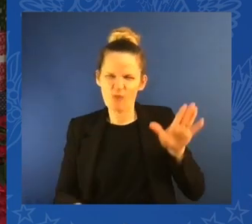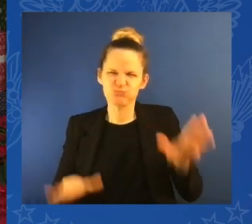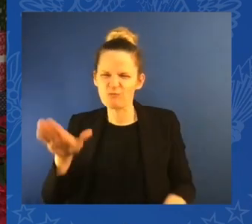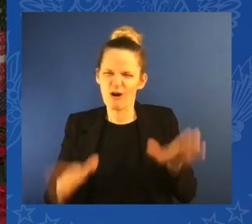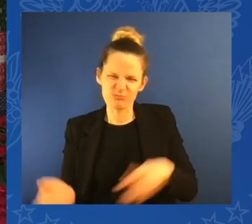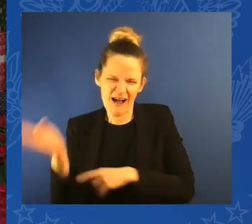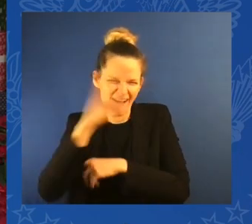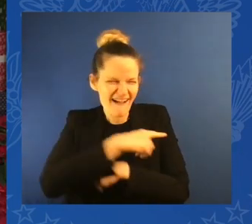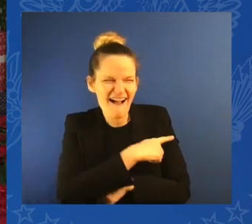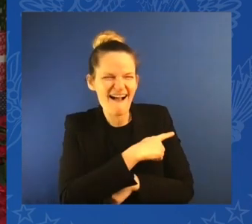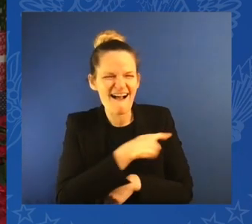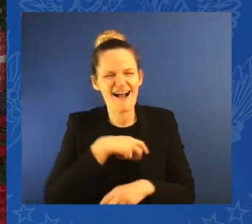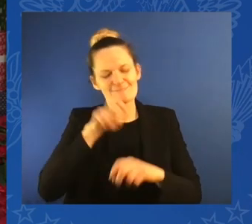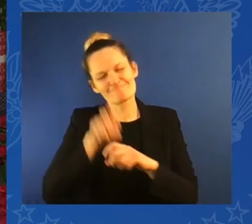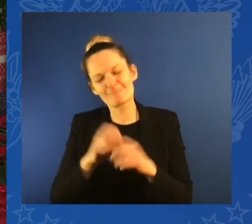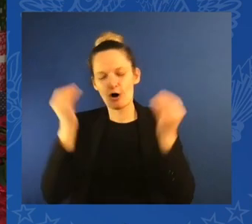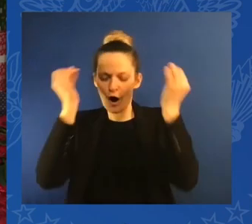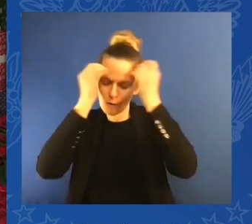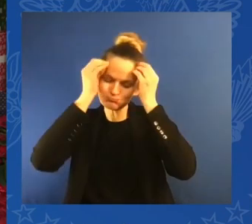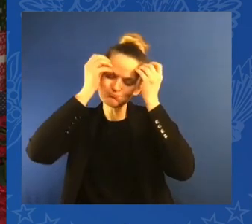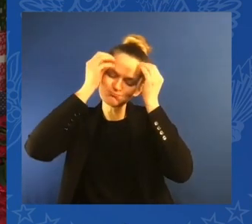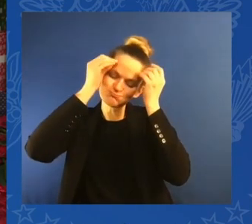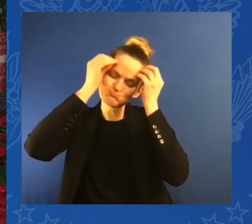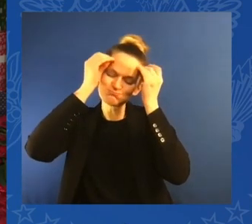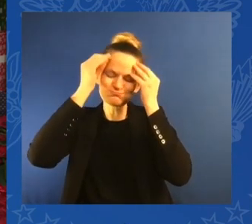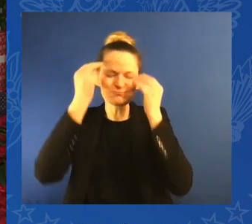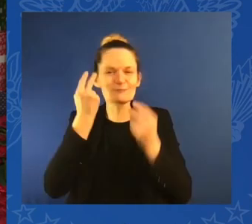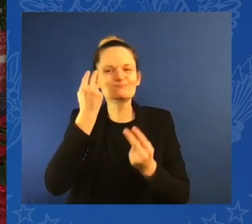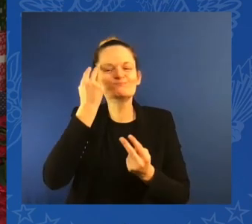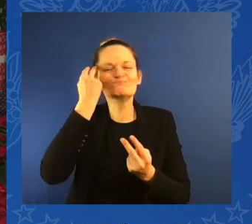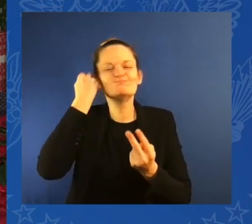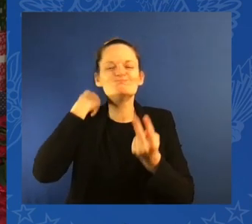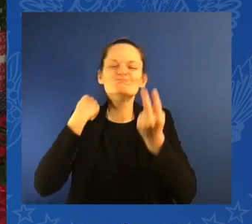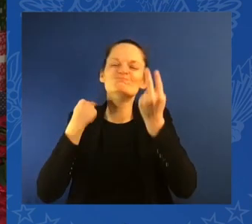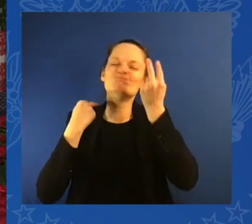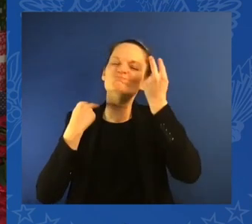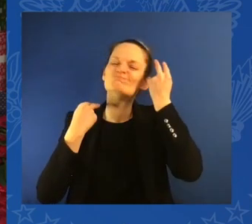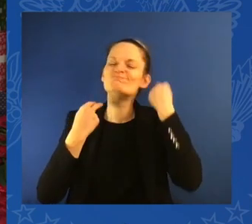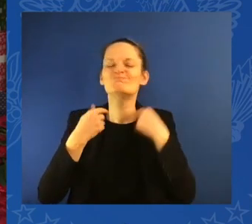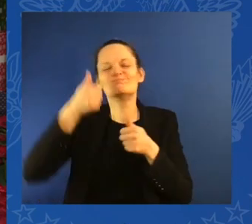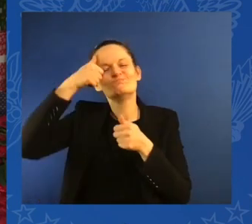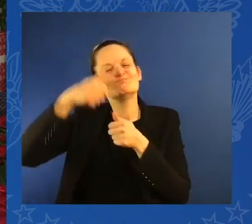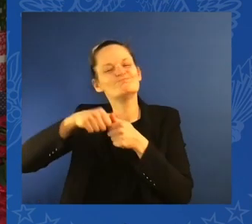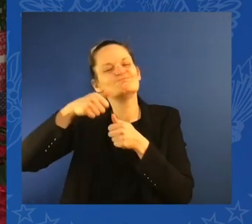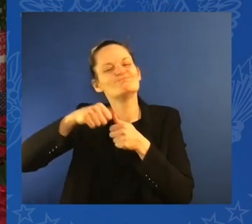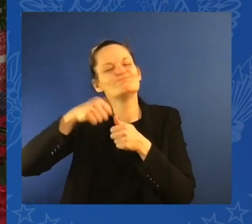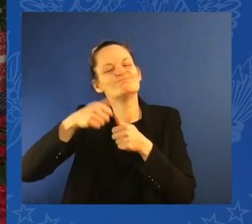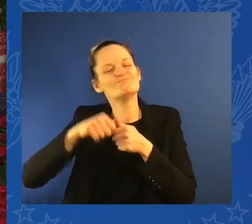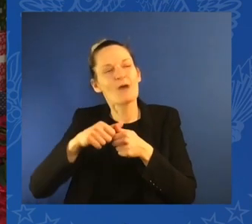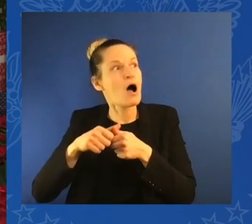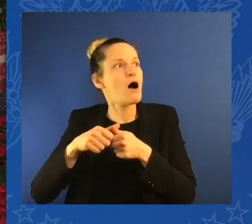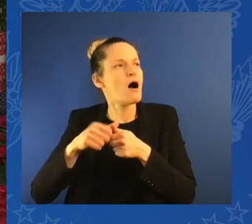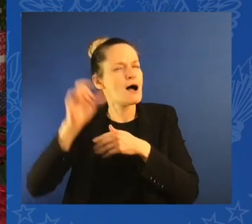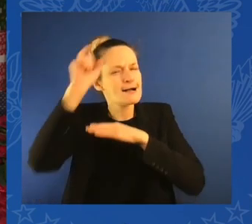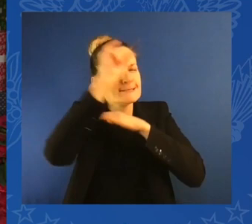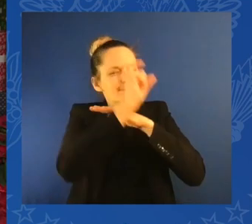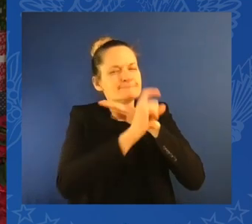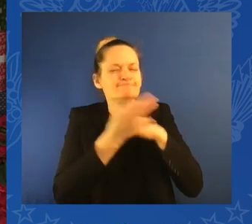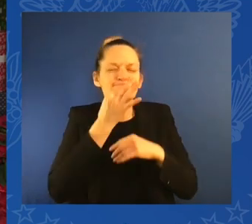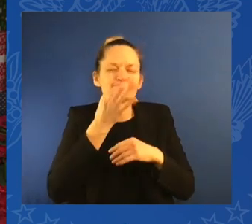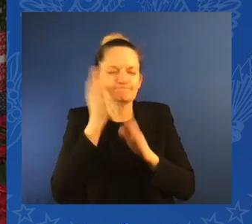Before he got into bed, he looked in his pocket. His pocket was